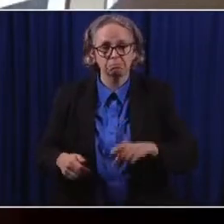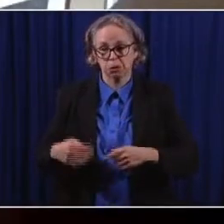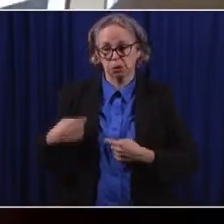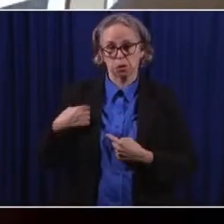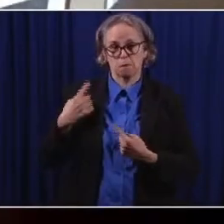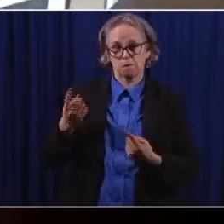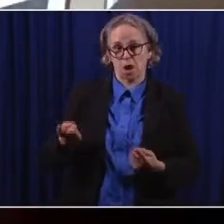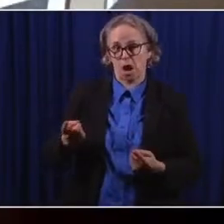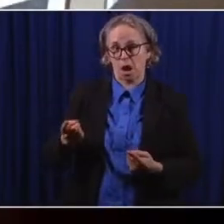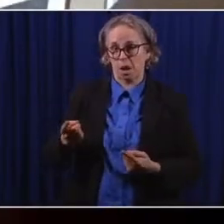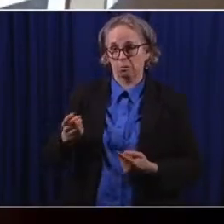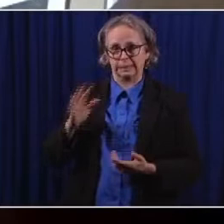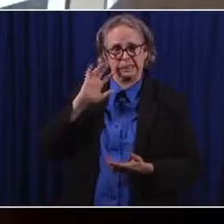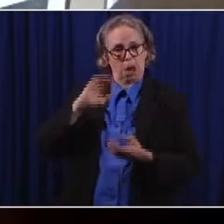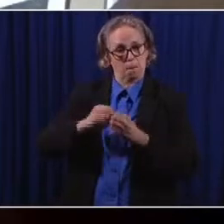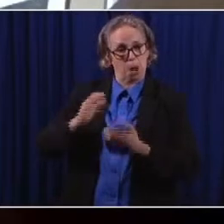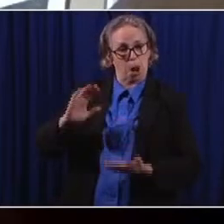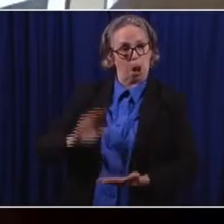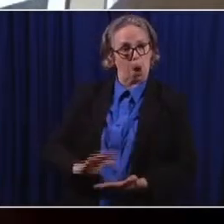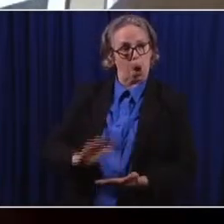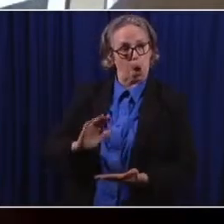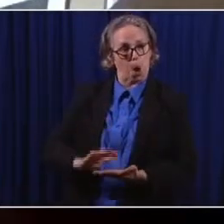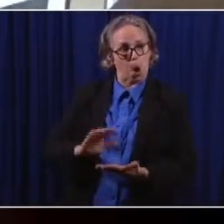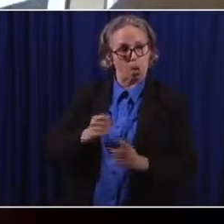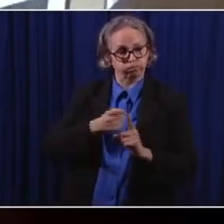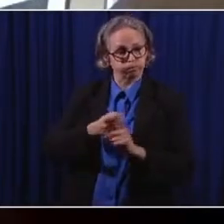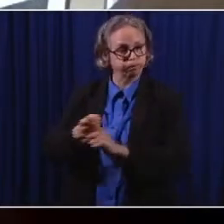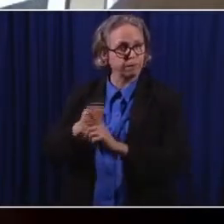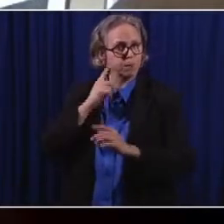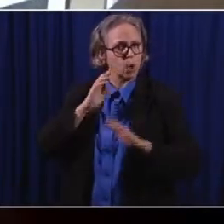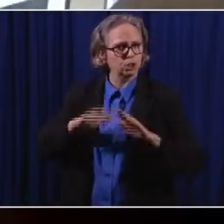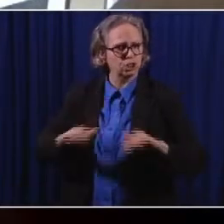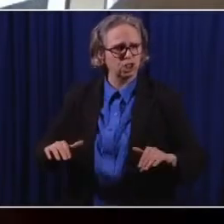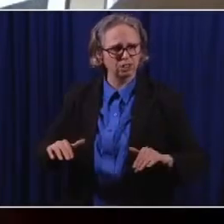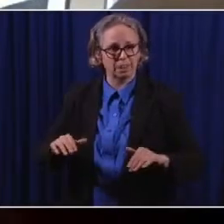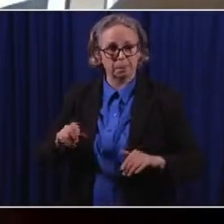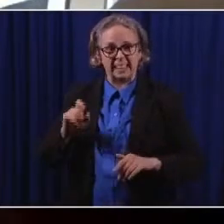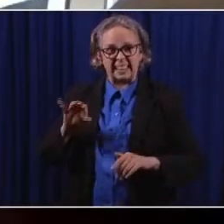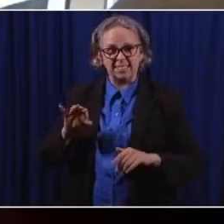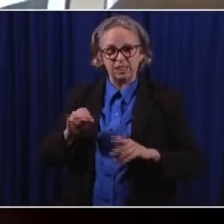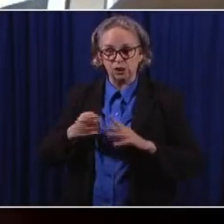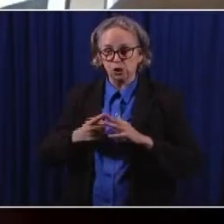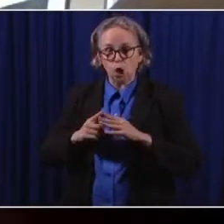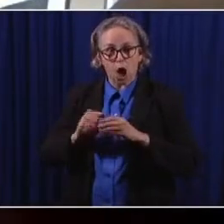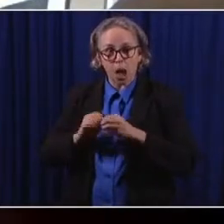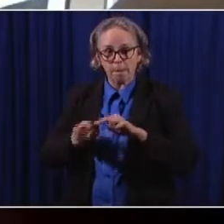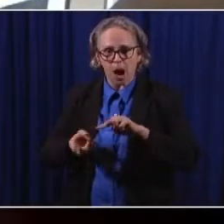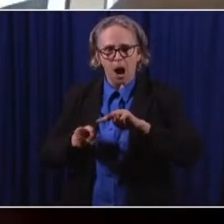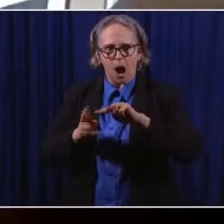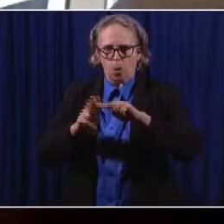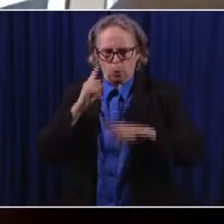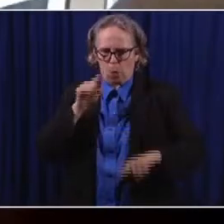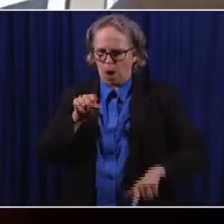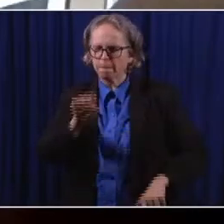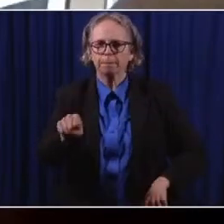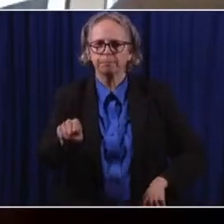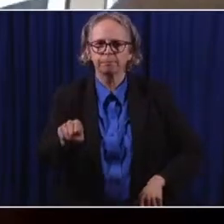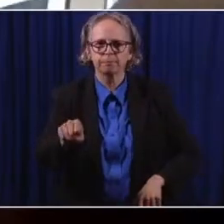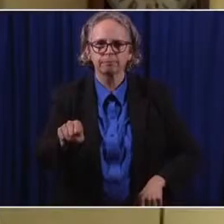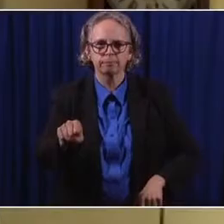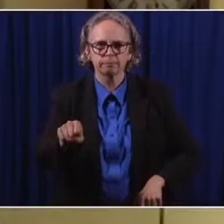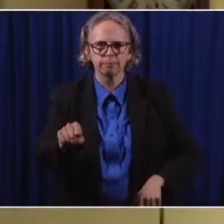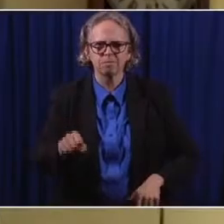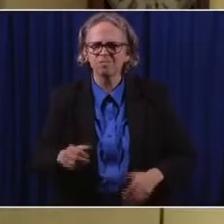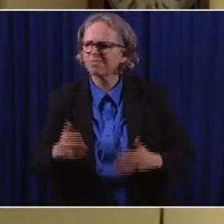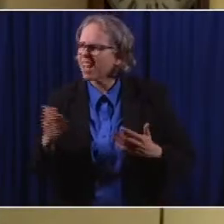if that changes, the only way for us to know if that's changing is if we track that data over time. Well, Doctor, talking about